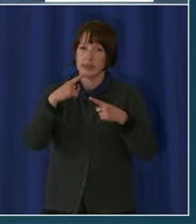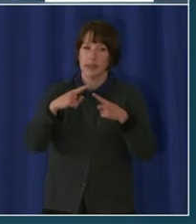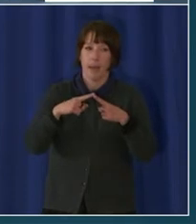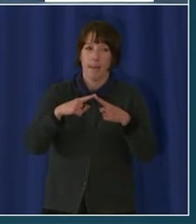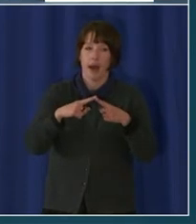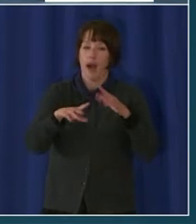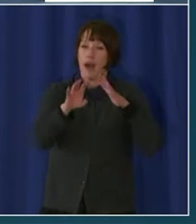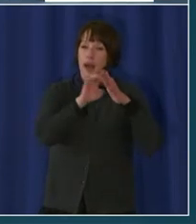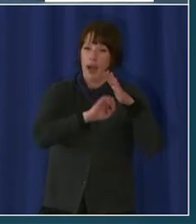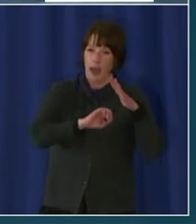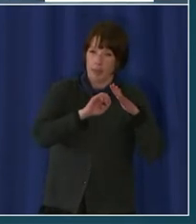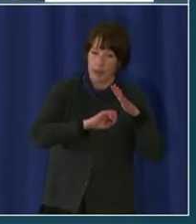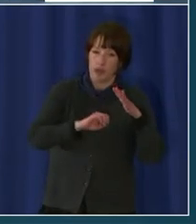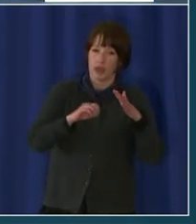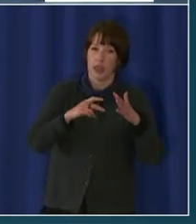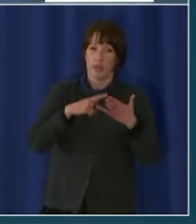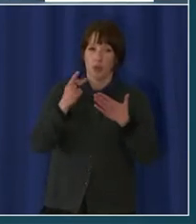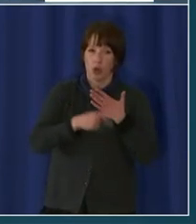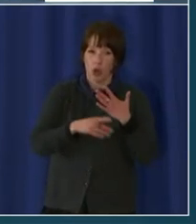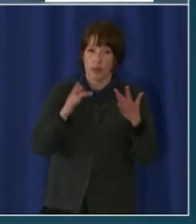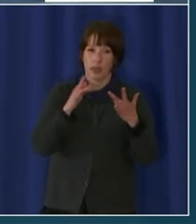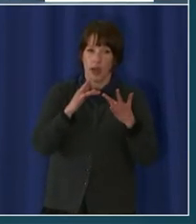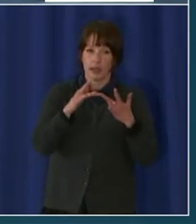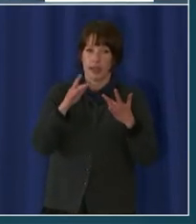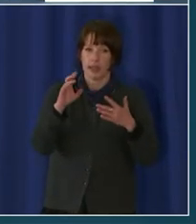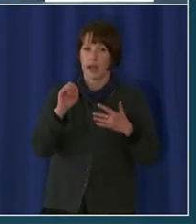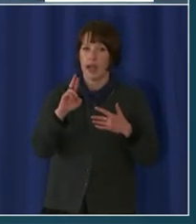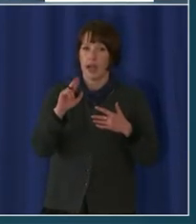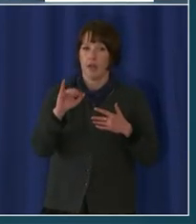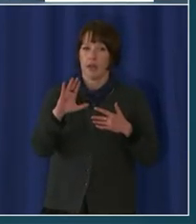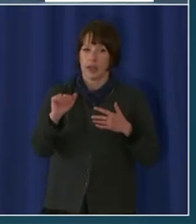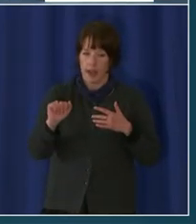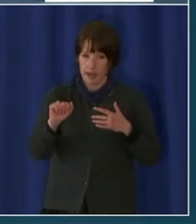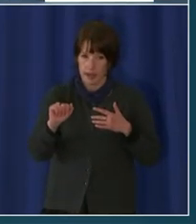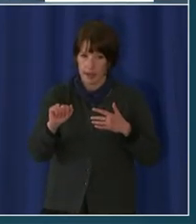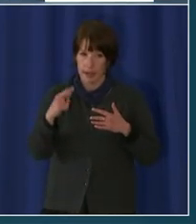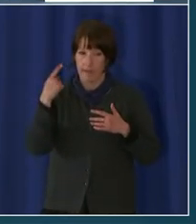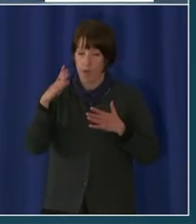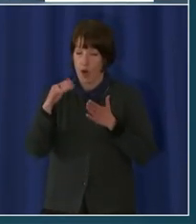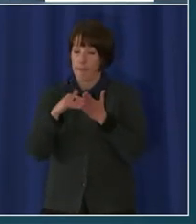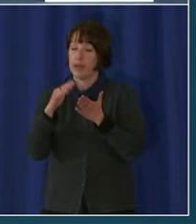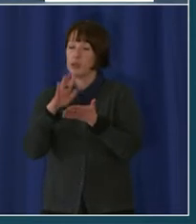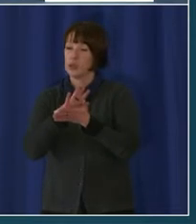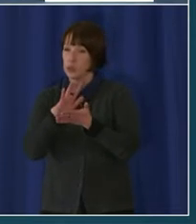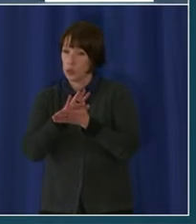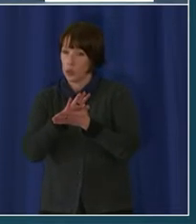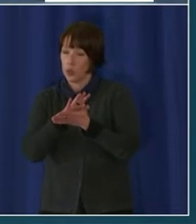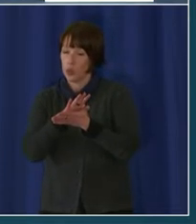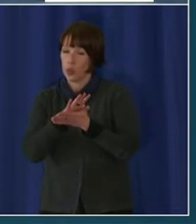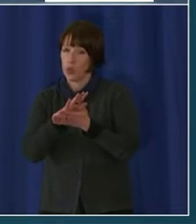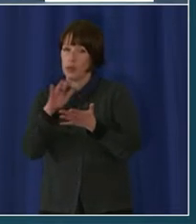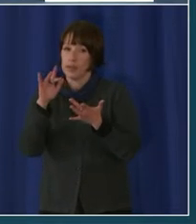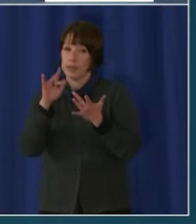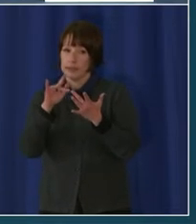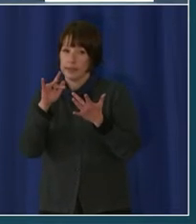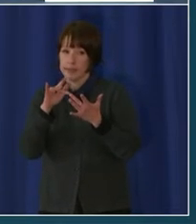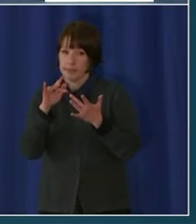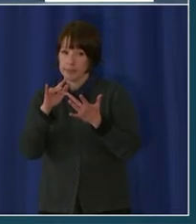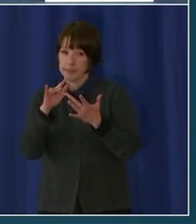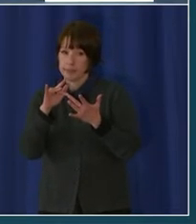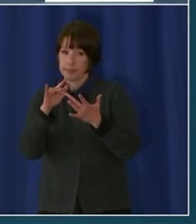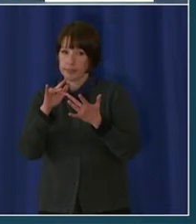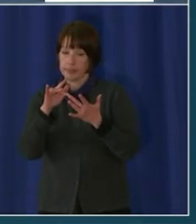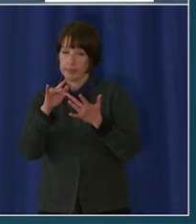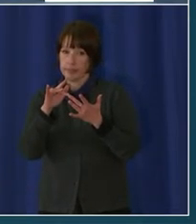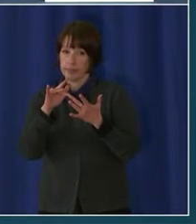LSAT program. You can contact my colleague, Erica Pereira. For our middle school LSAT program, you can feel